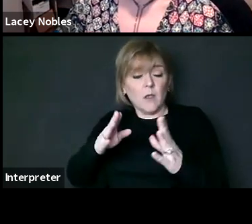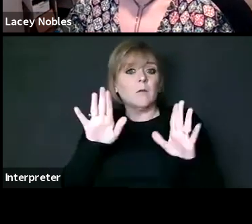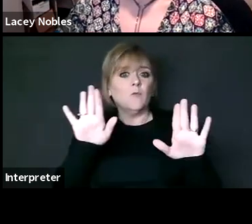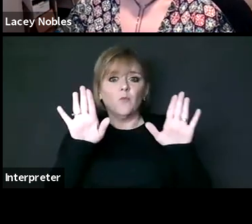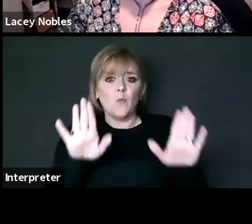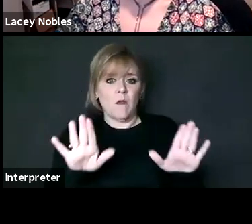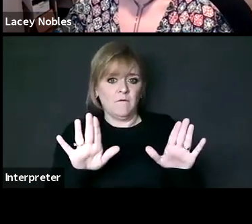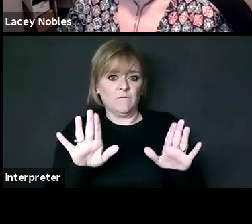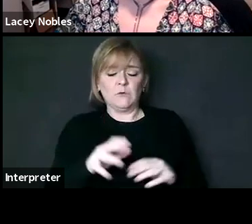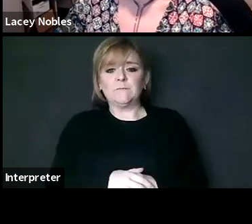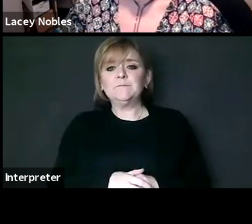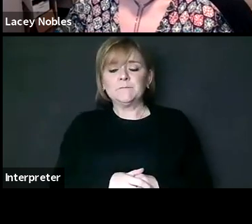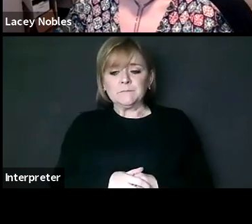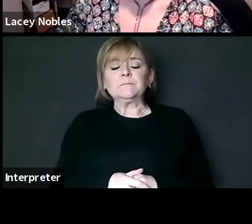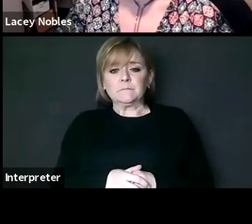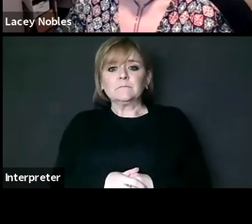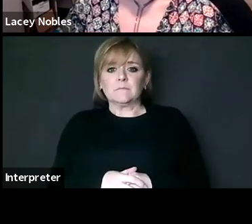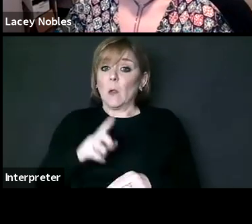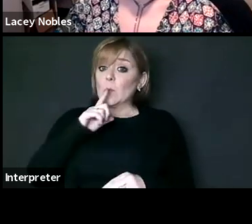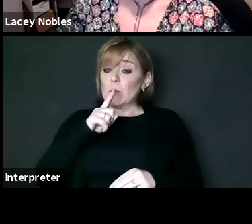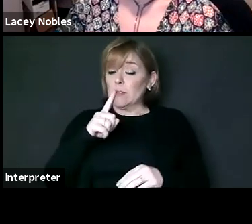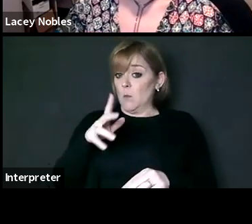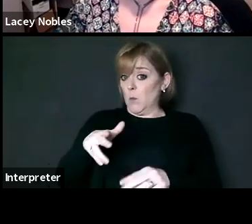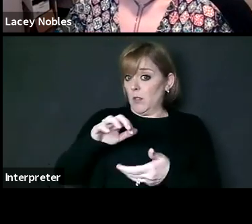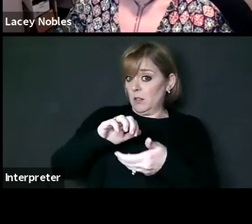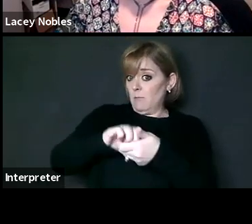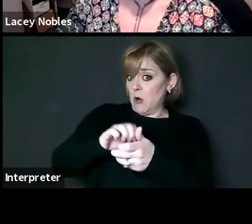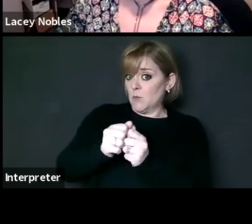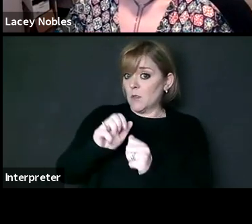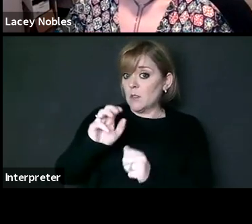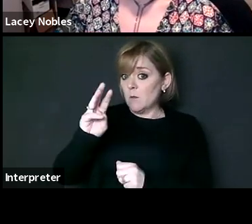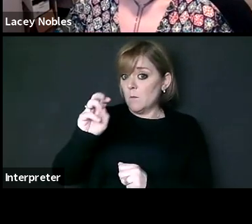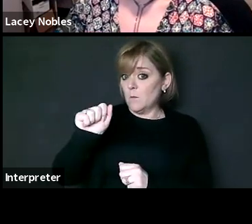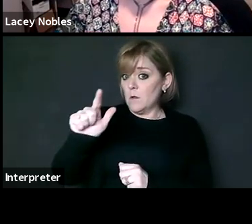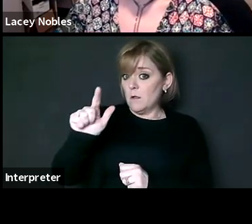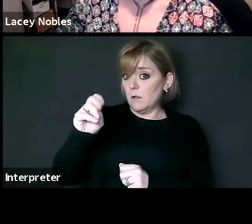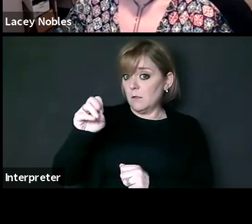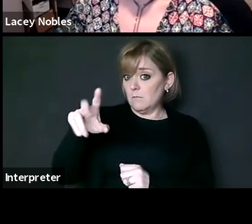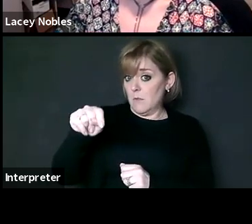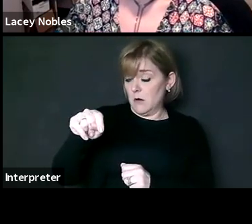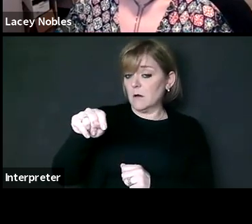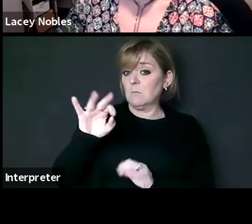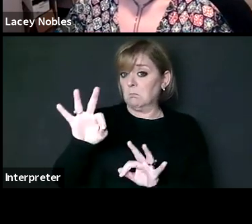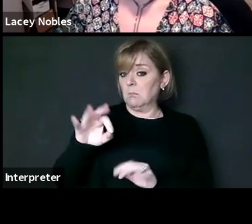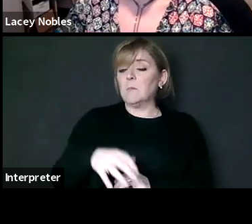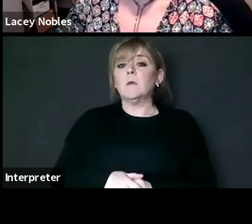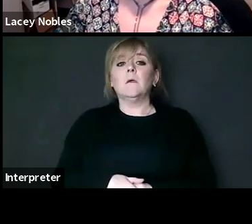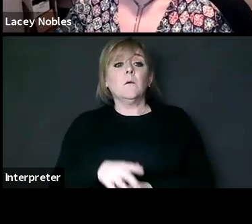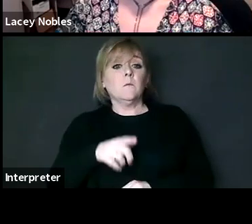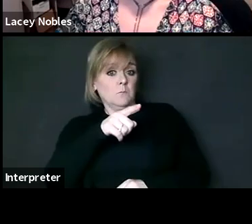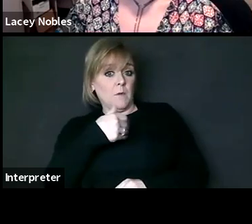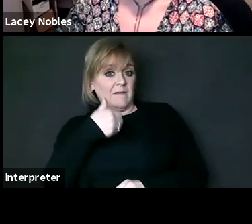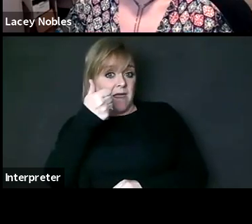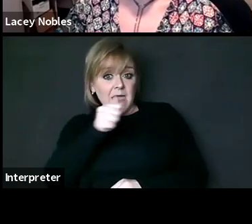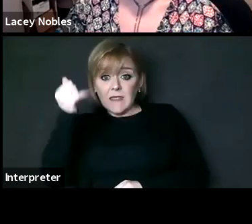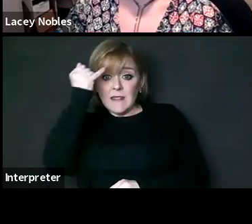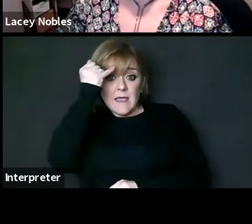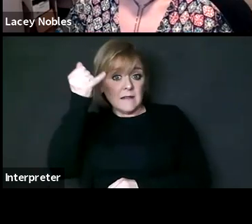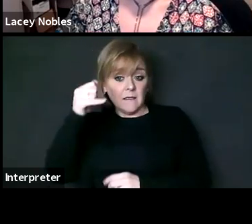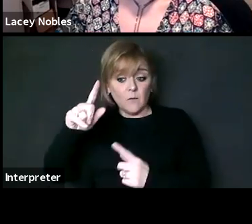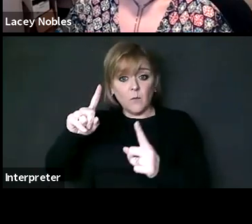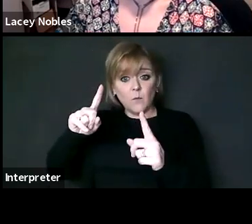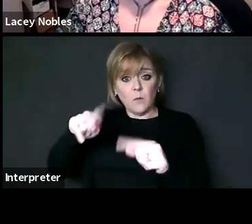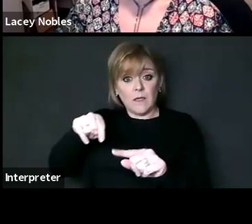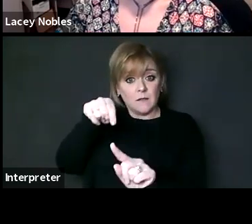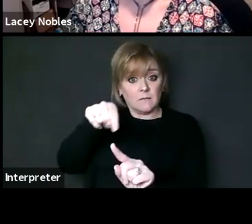hear. That will be in conjunction with Walmart. So do you have any idea when that will